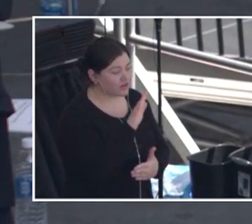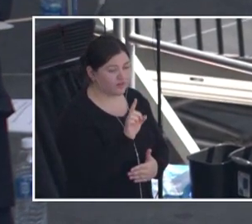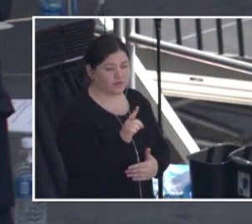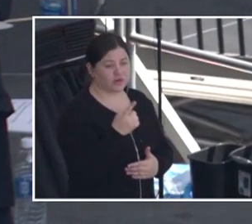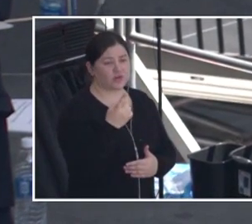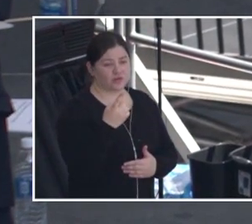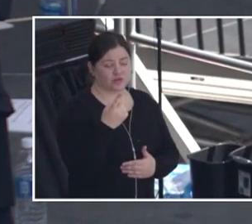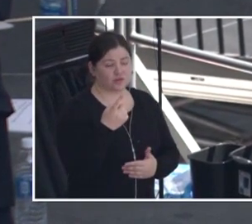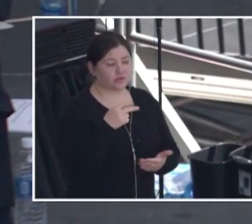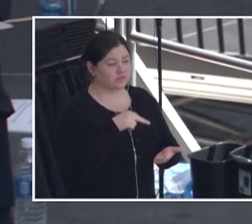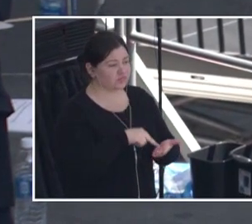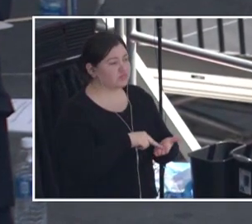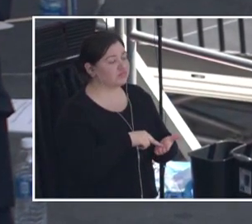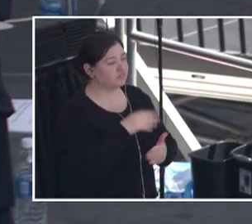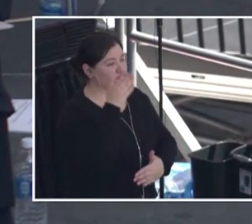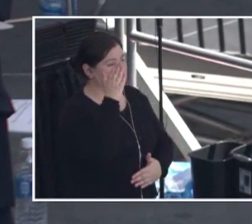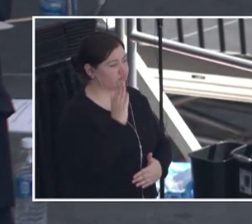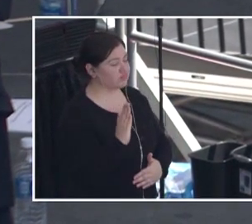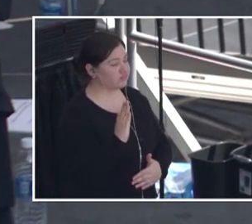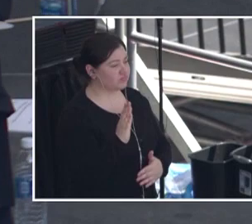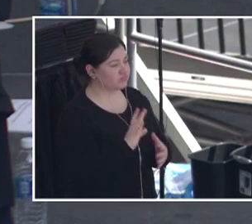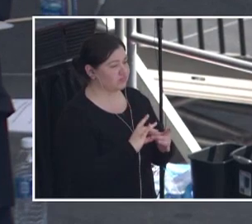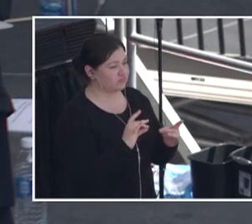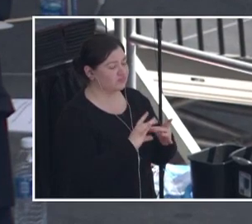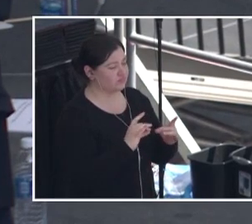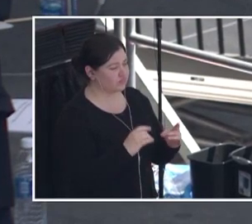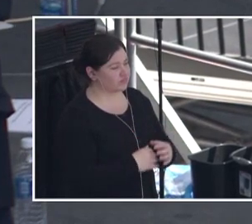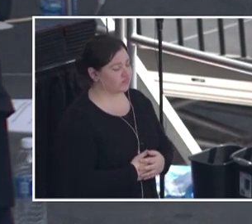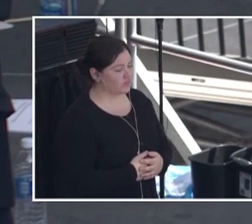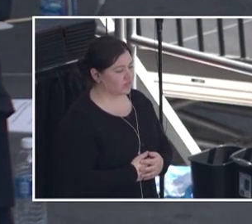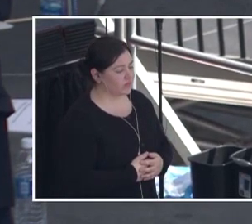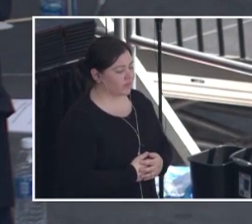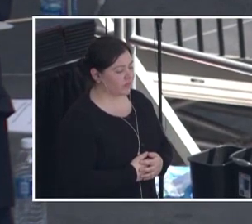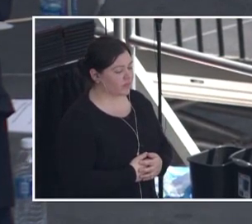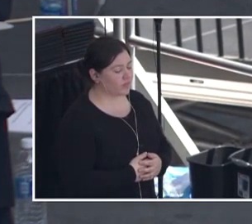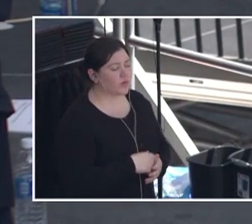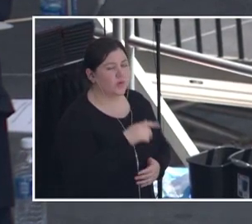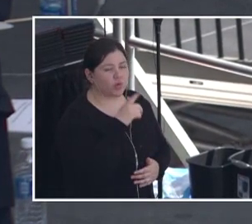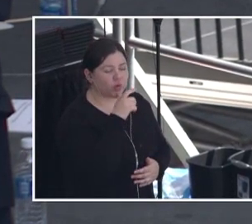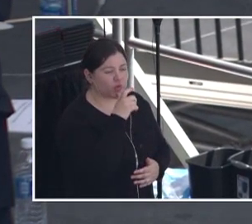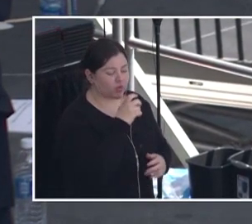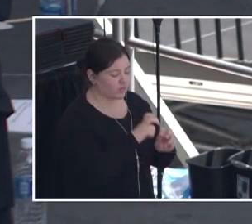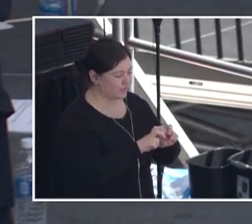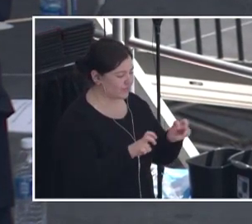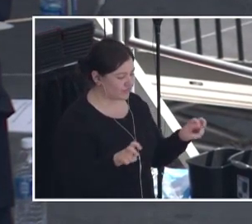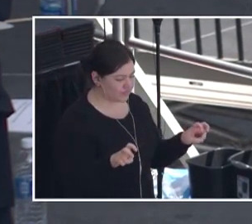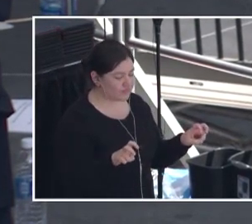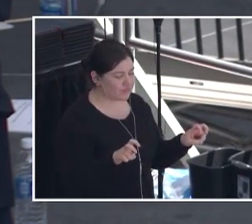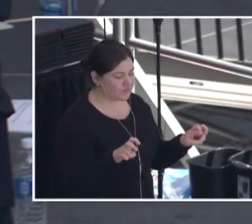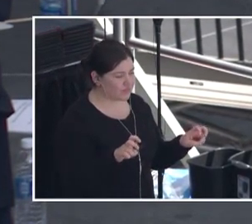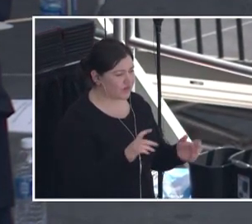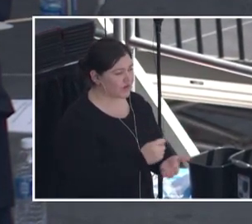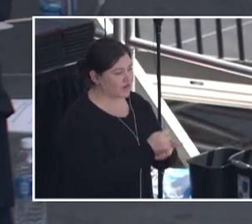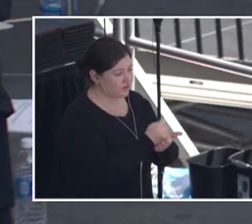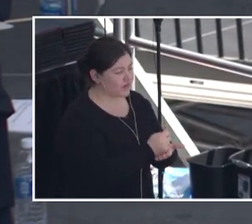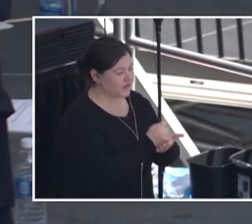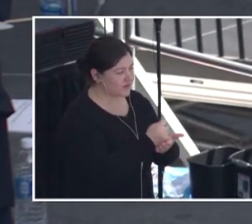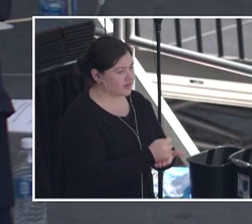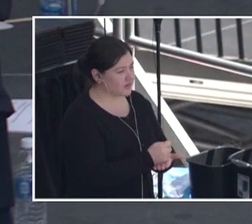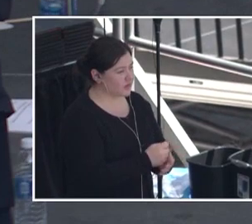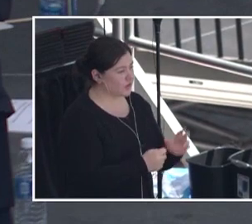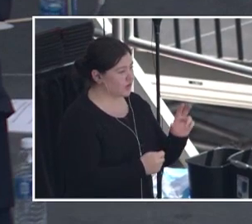keynote at commencement, served on our Board of Trustees from